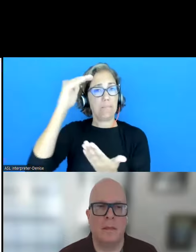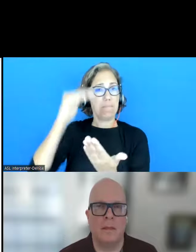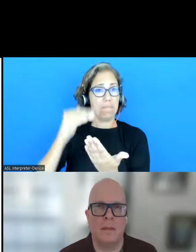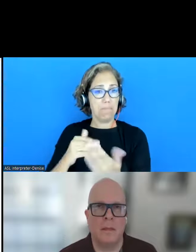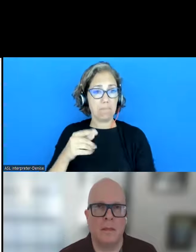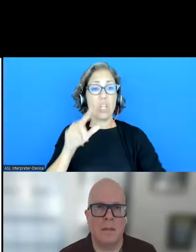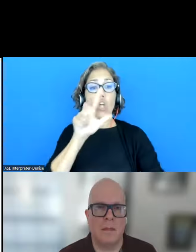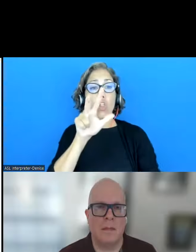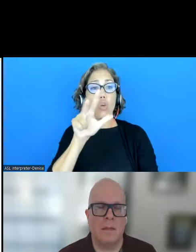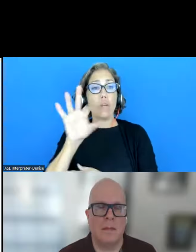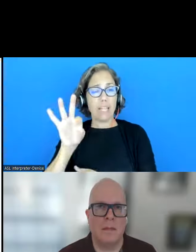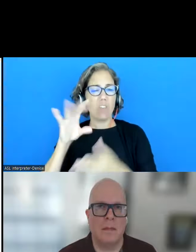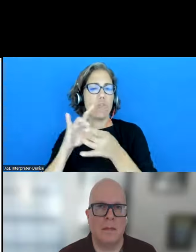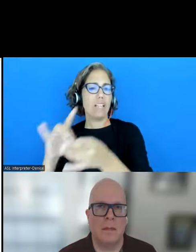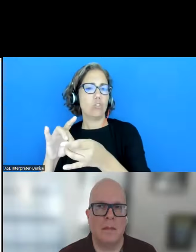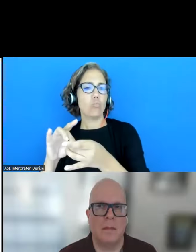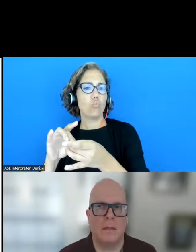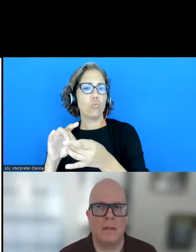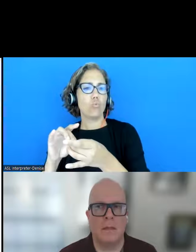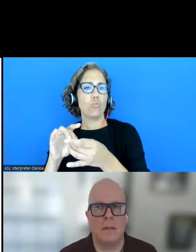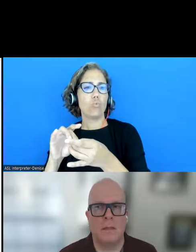related to e-commerce website,